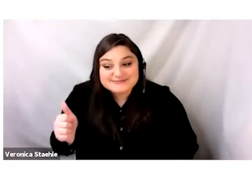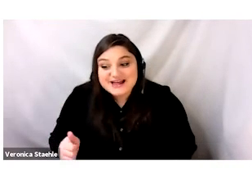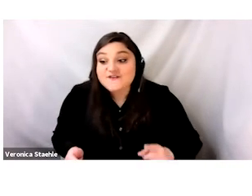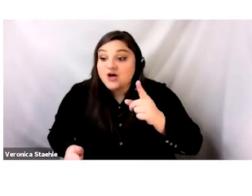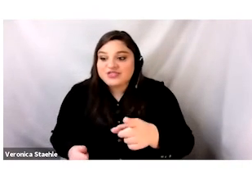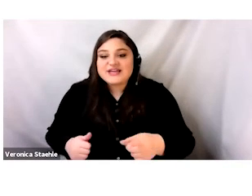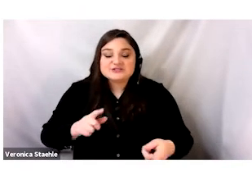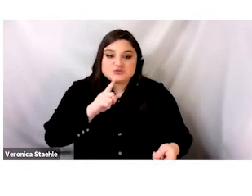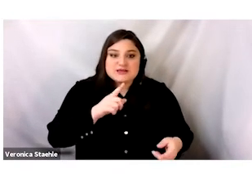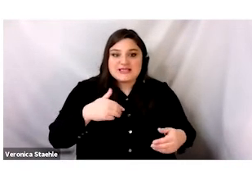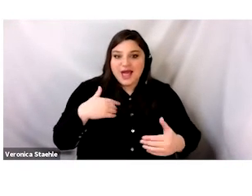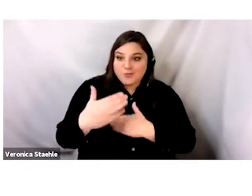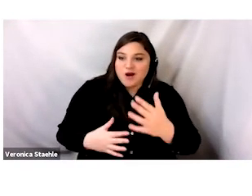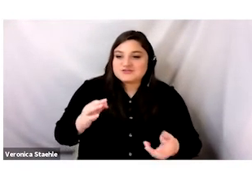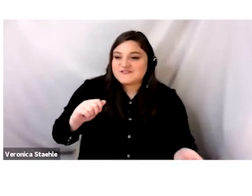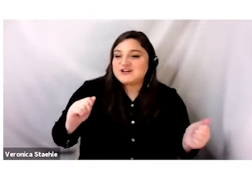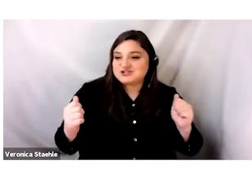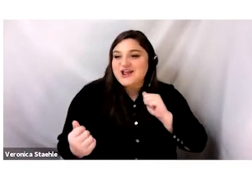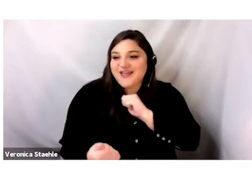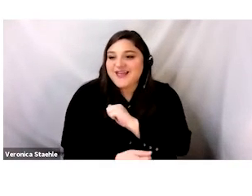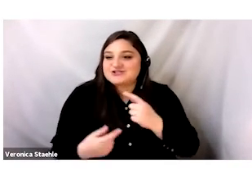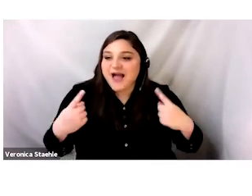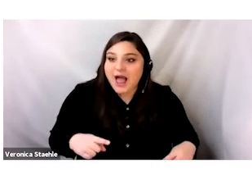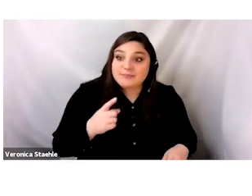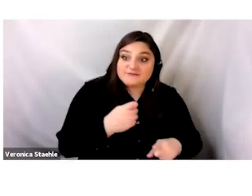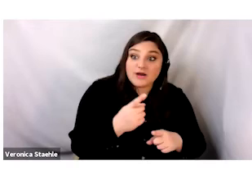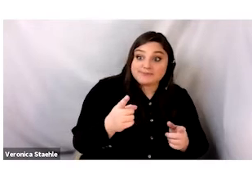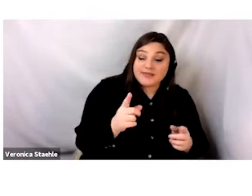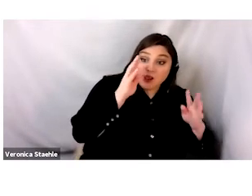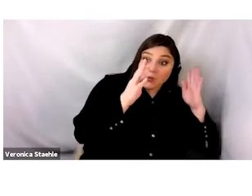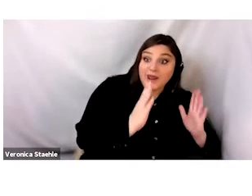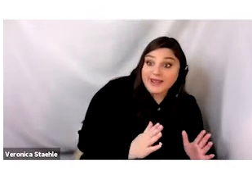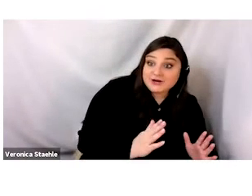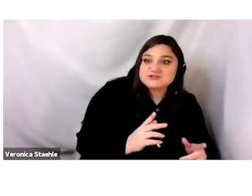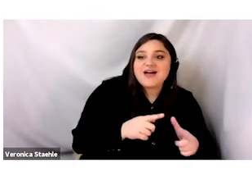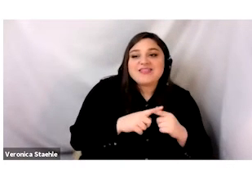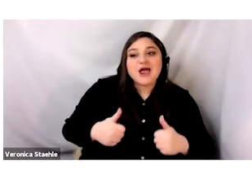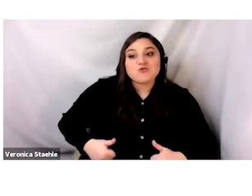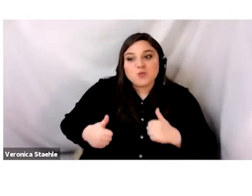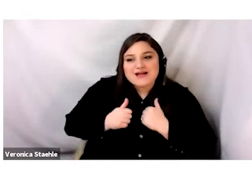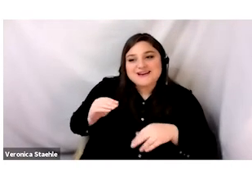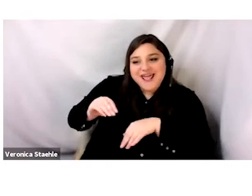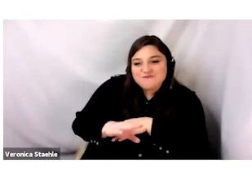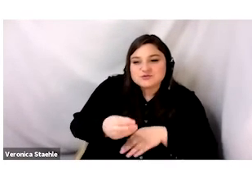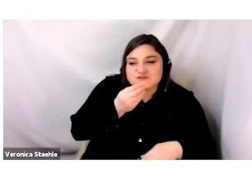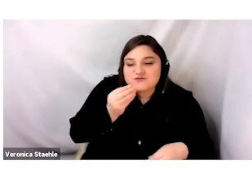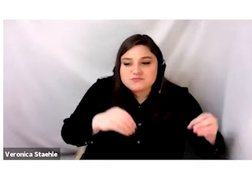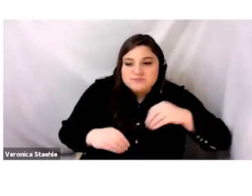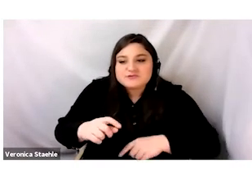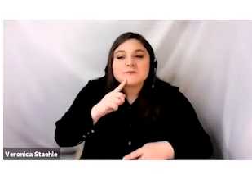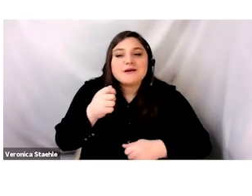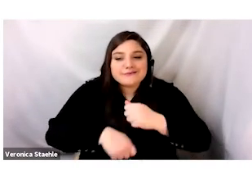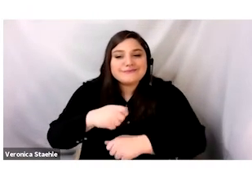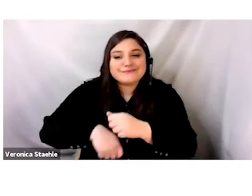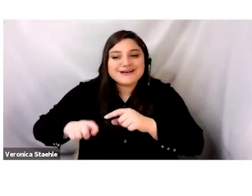they started at the beginning, and really was looking at how do we meet people where they are. And